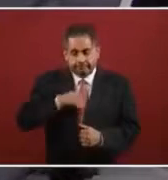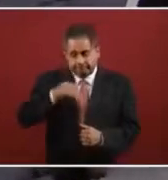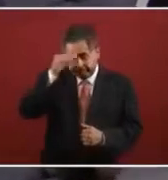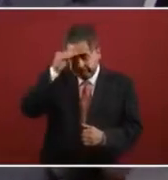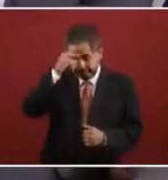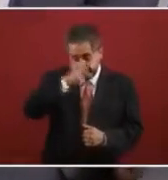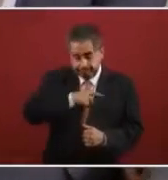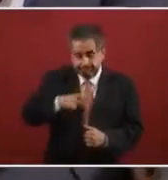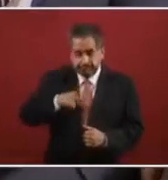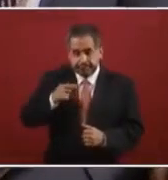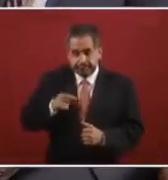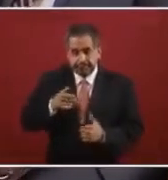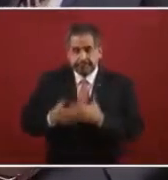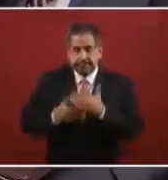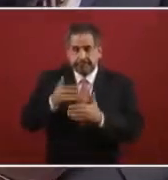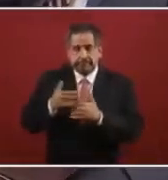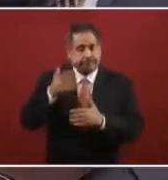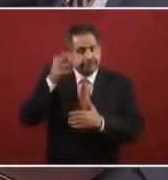we have to